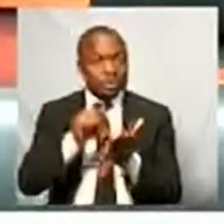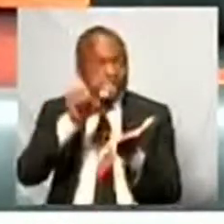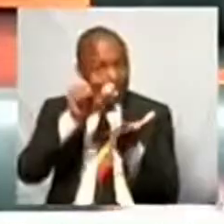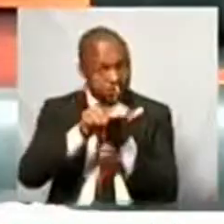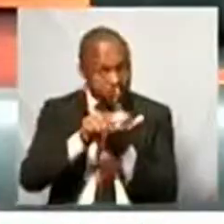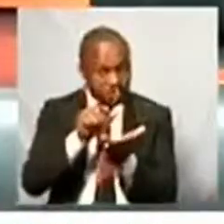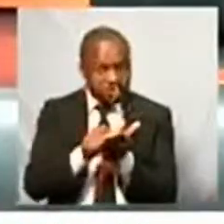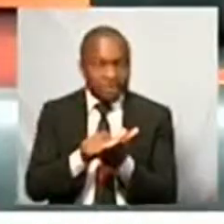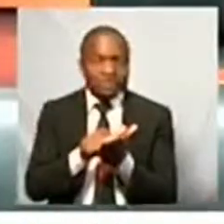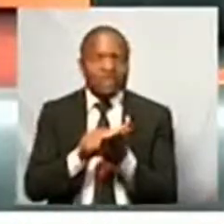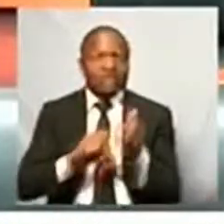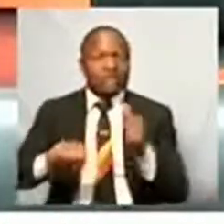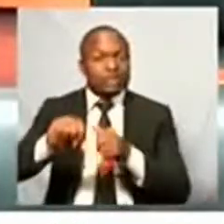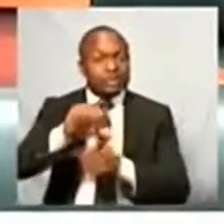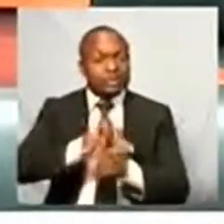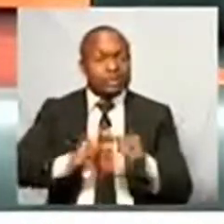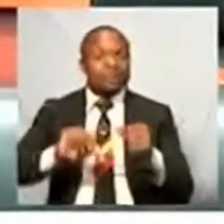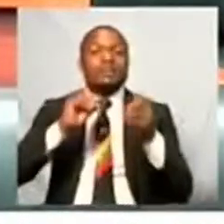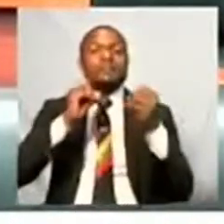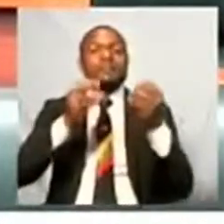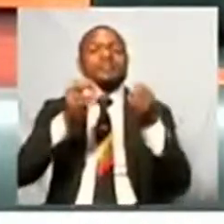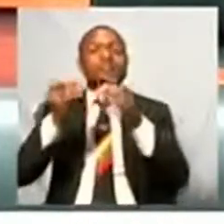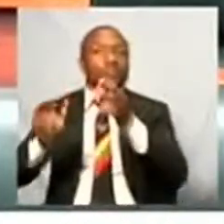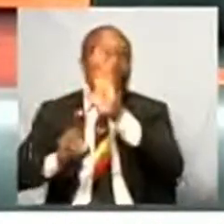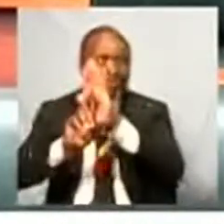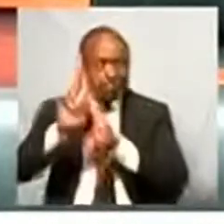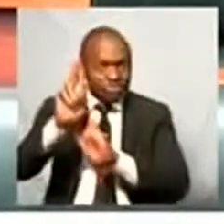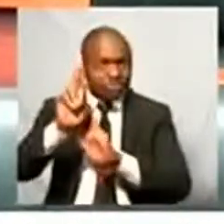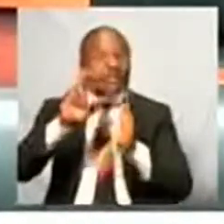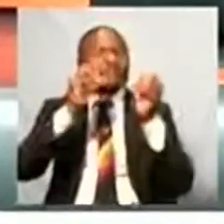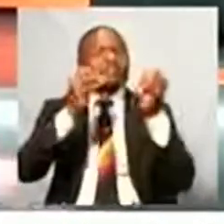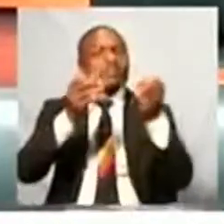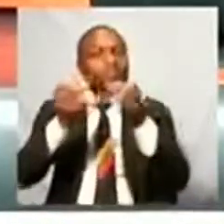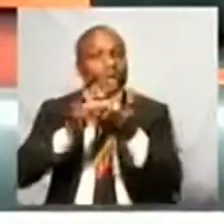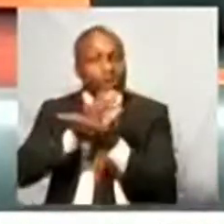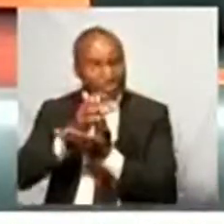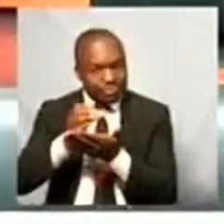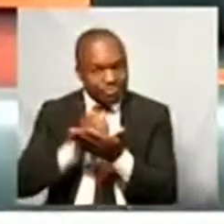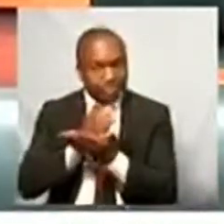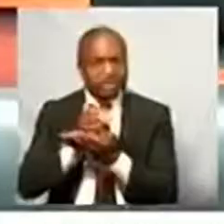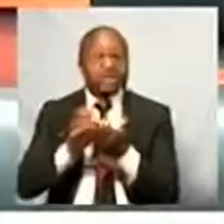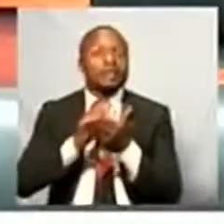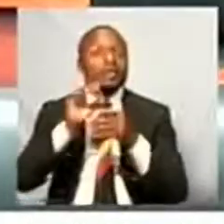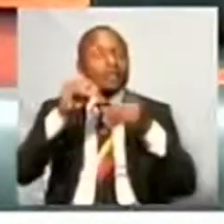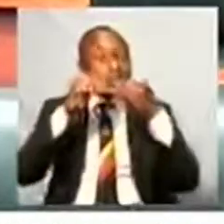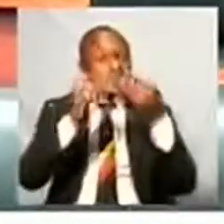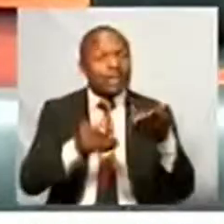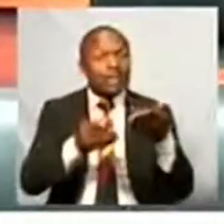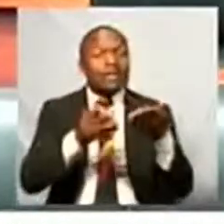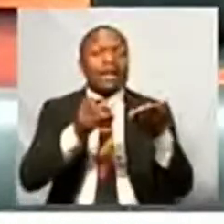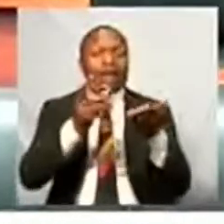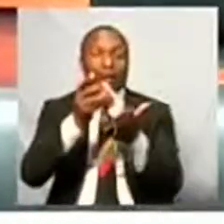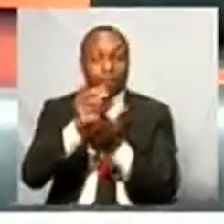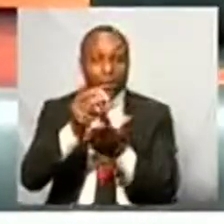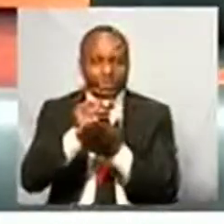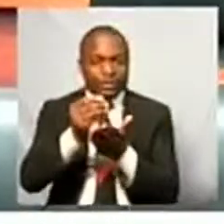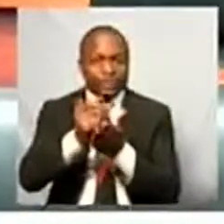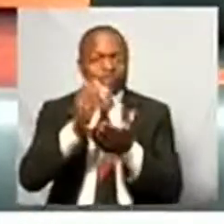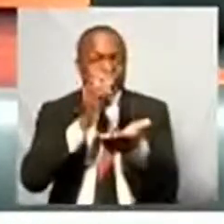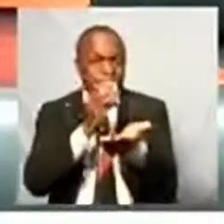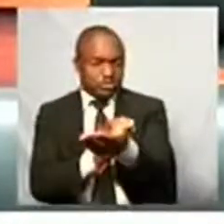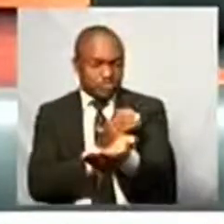is surrounded by most universities, most colleges that offer accounting courses. But